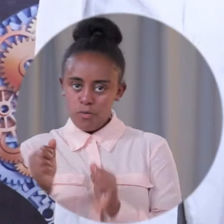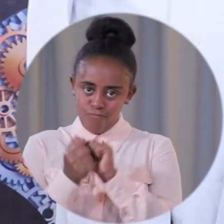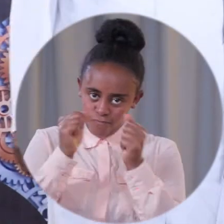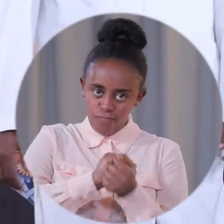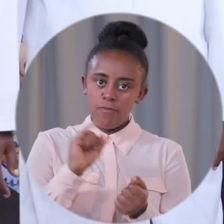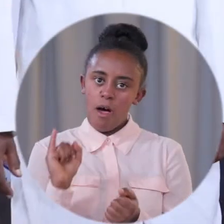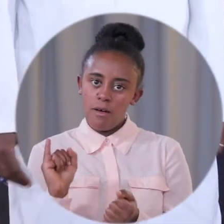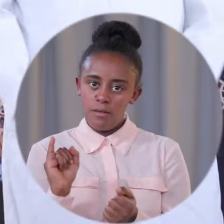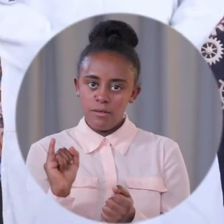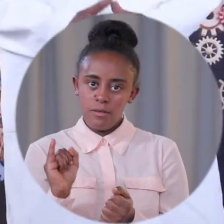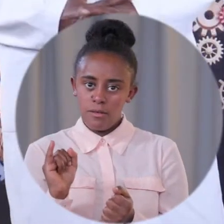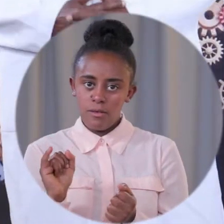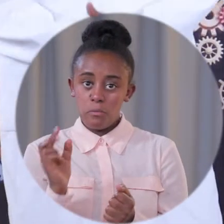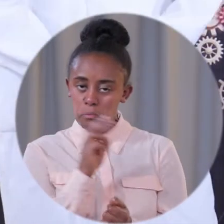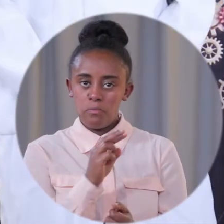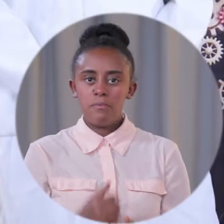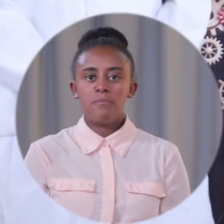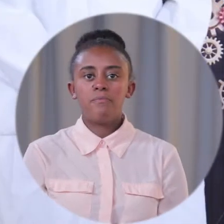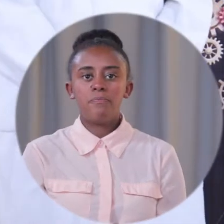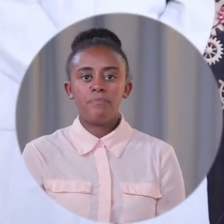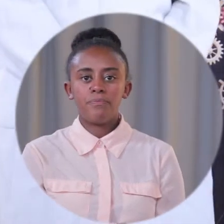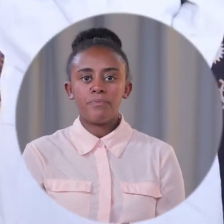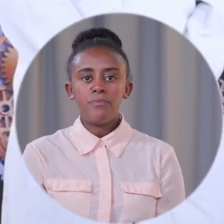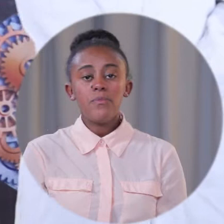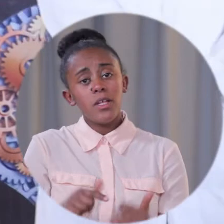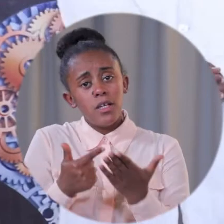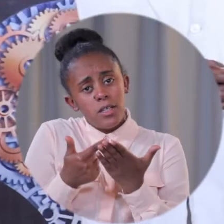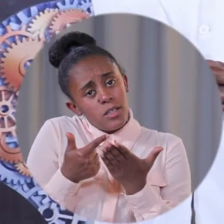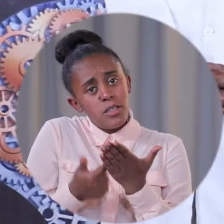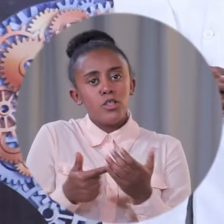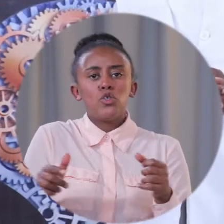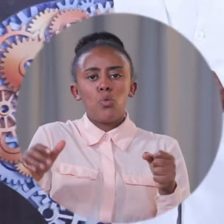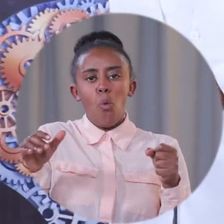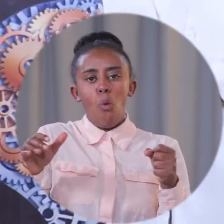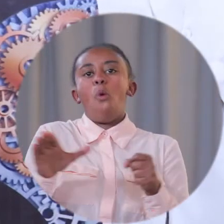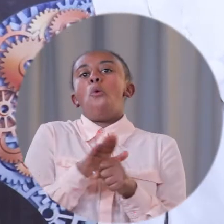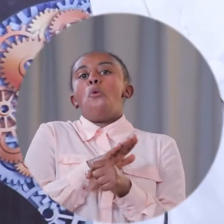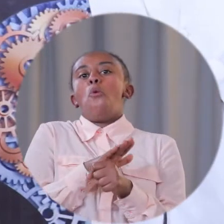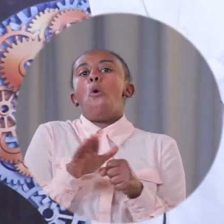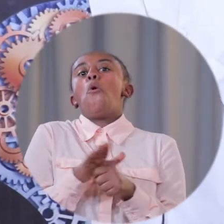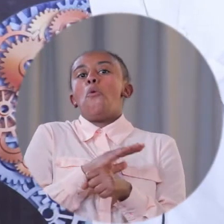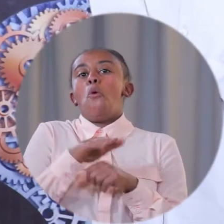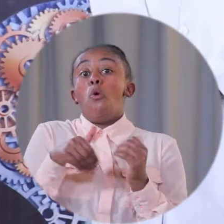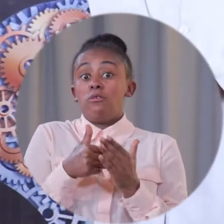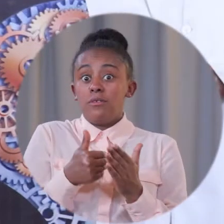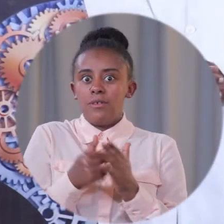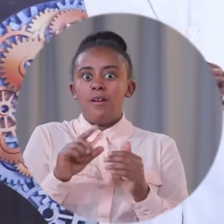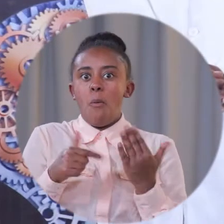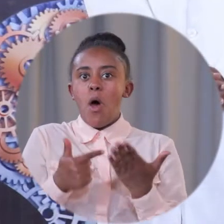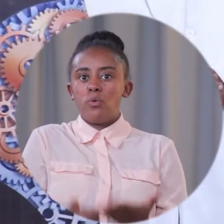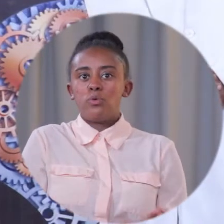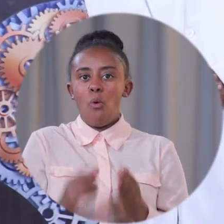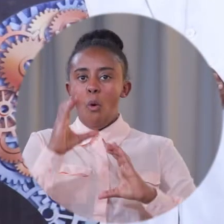Okay. So this is all about comparative form. Comparative